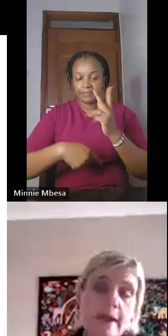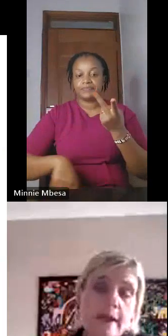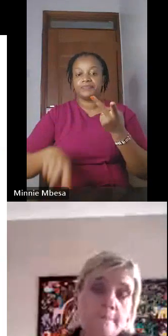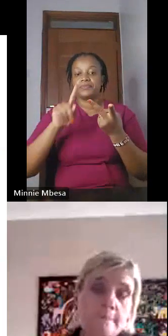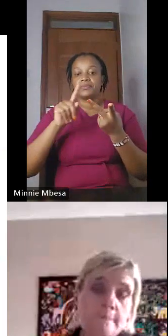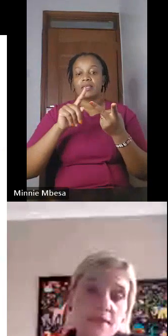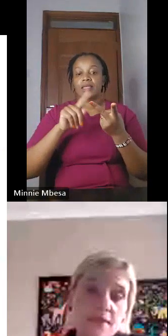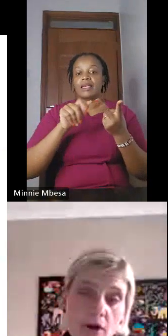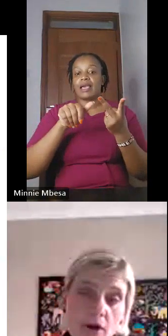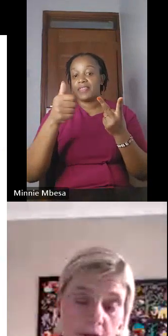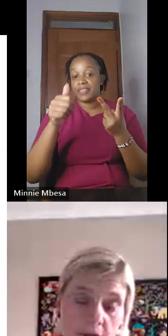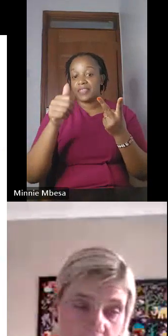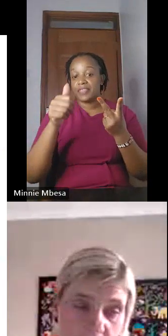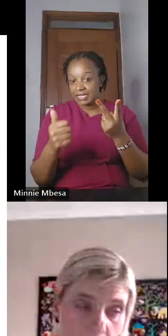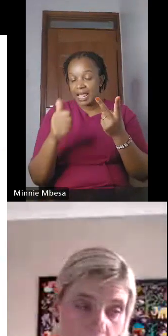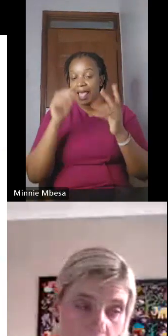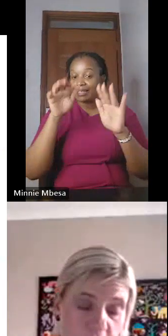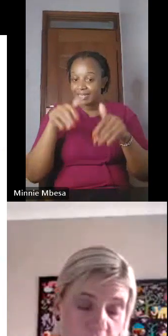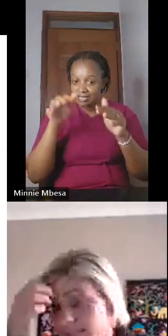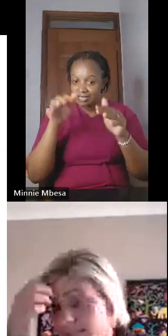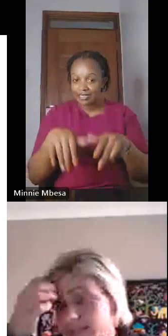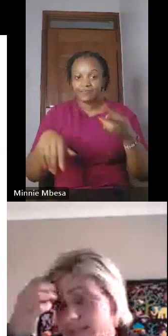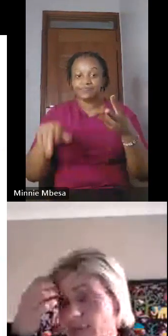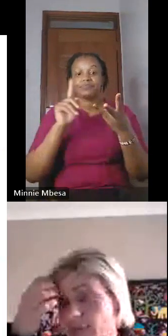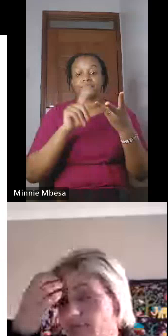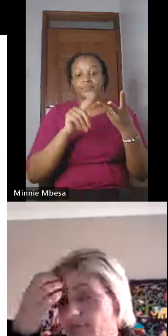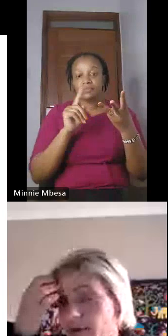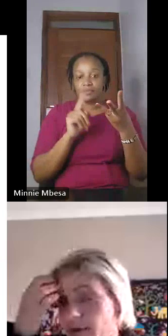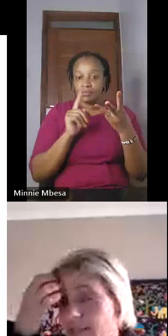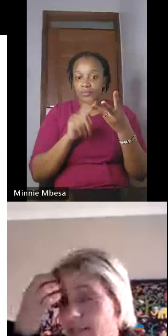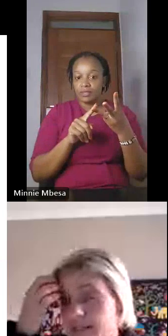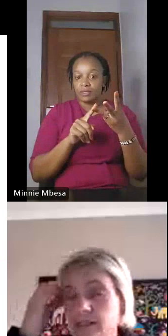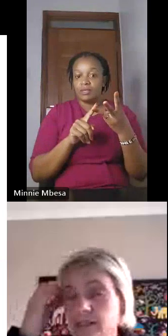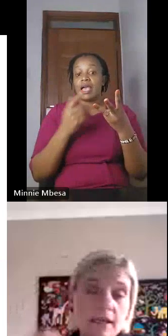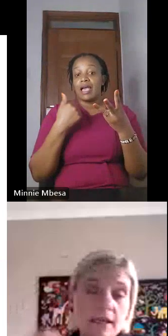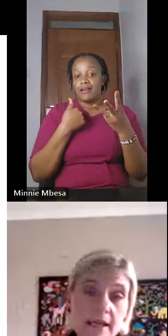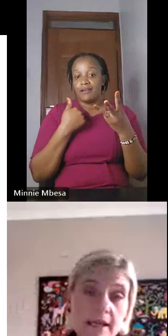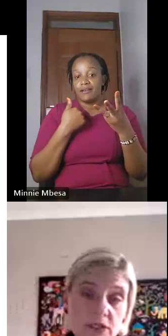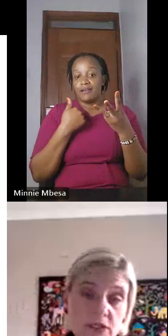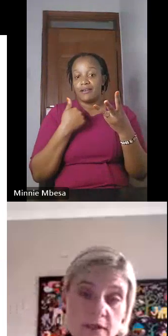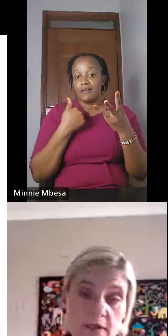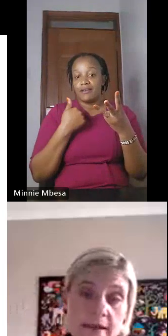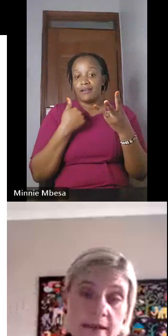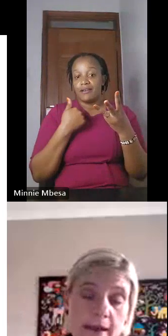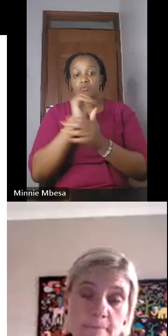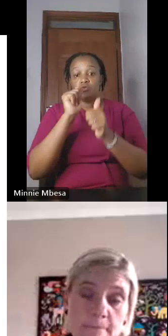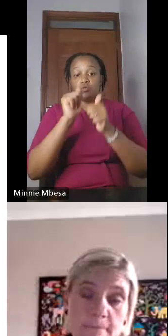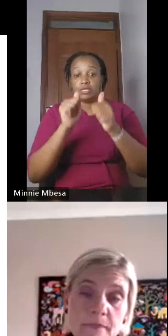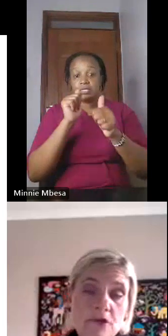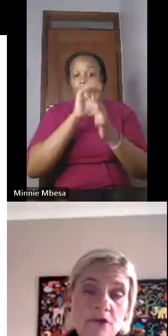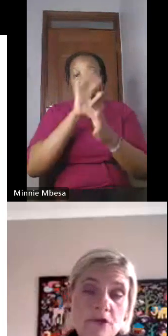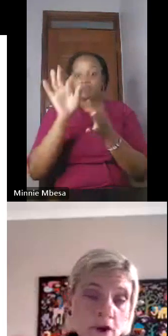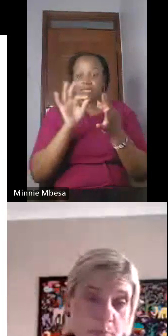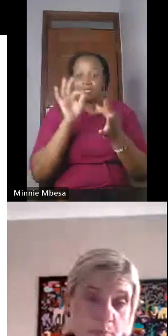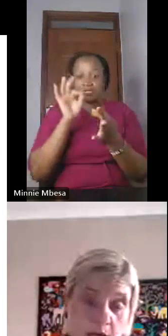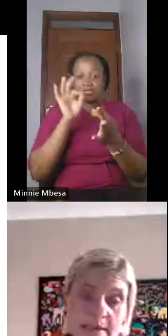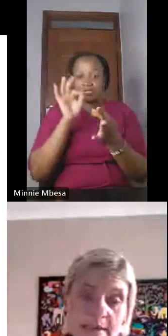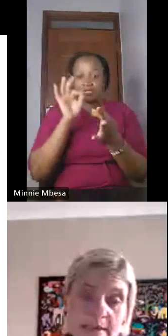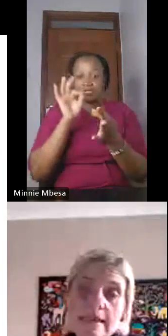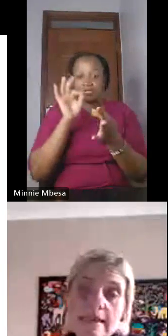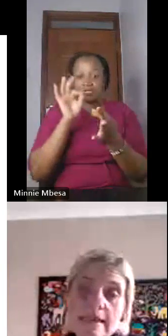agriculture. There are others universities that are very specific to international,